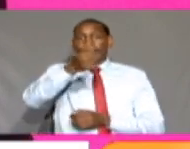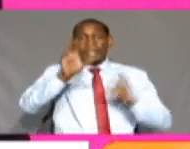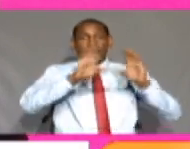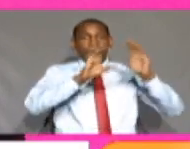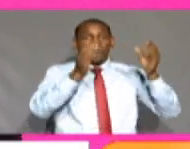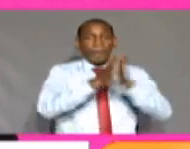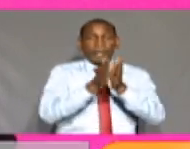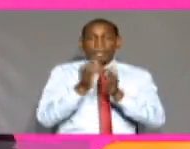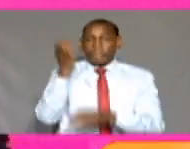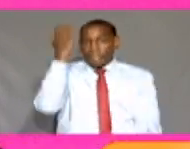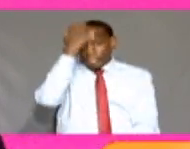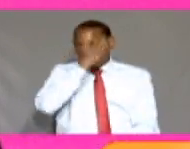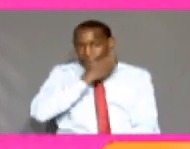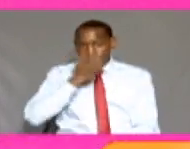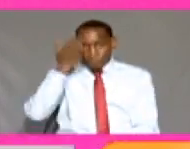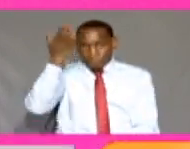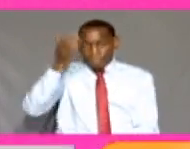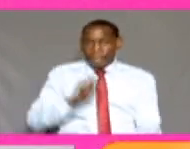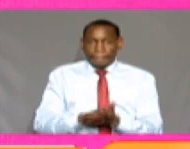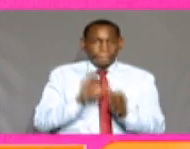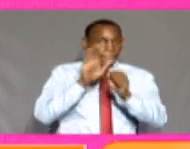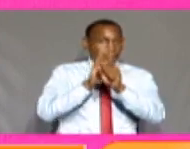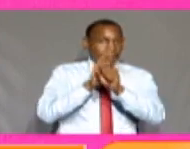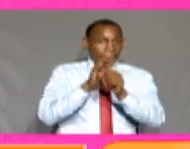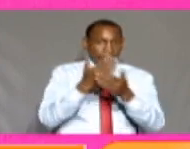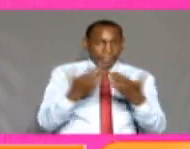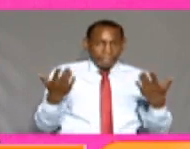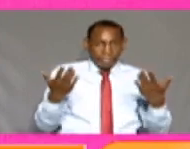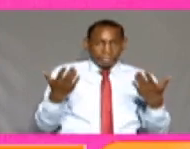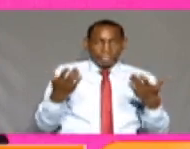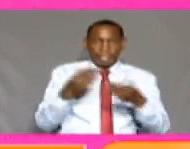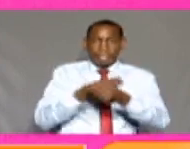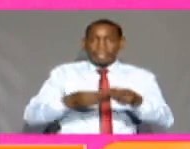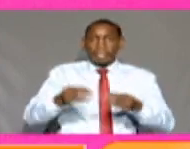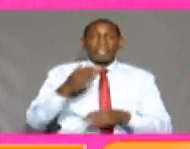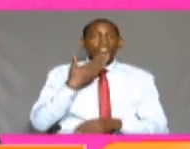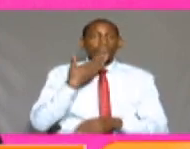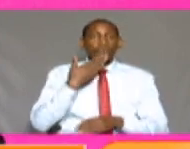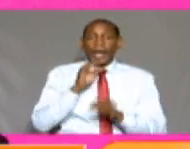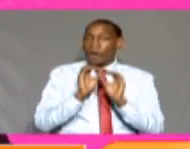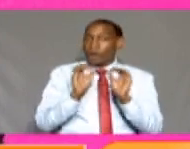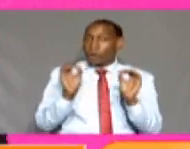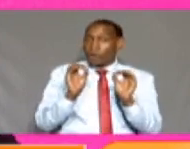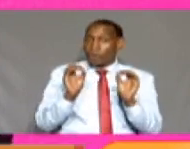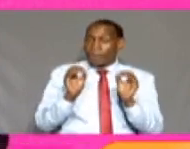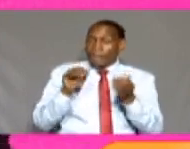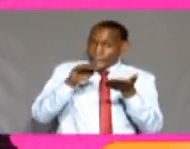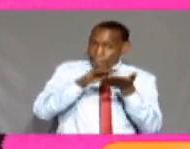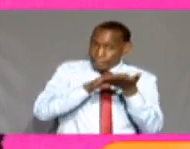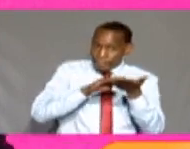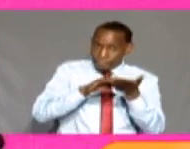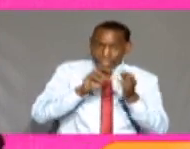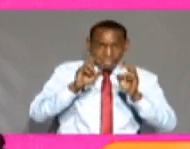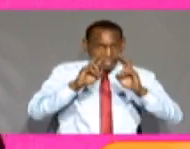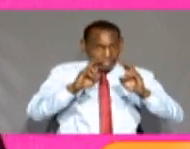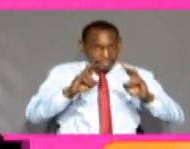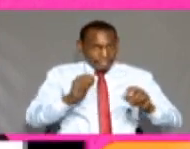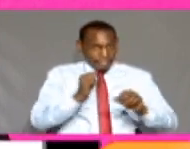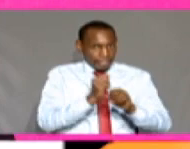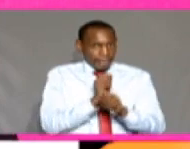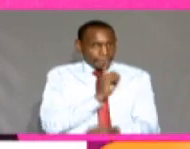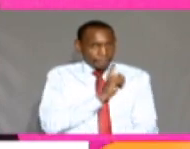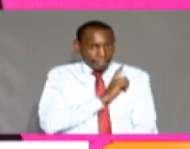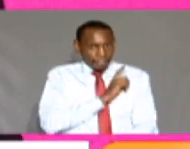Europe, most of the products actually are lactose-free based on the research that has been